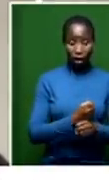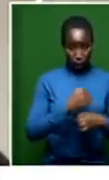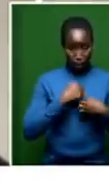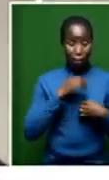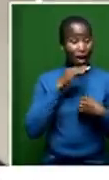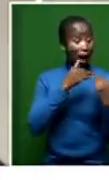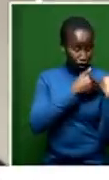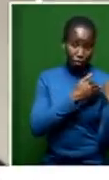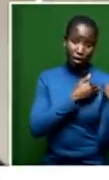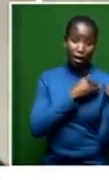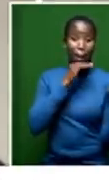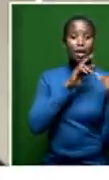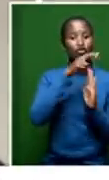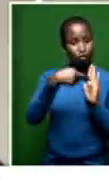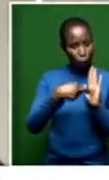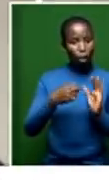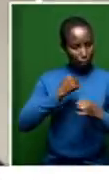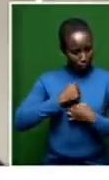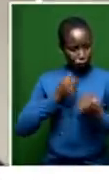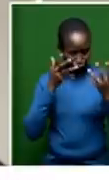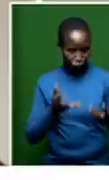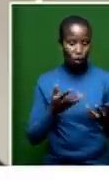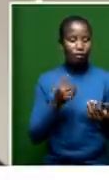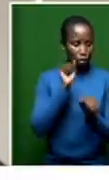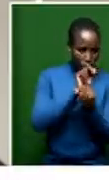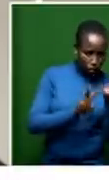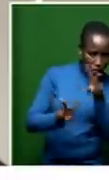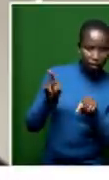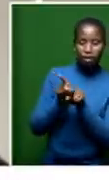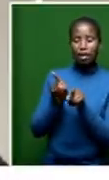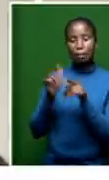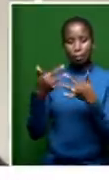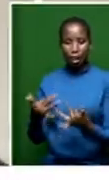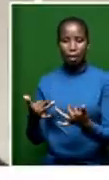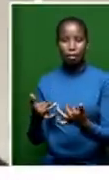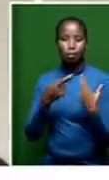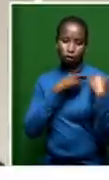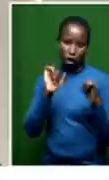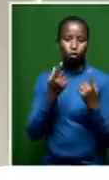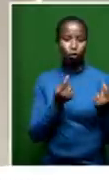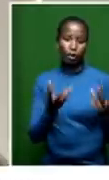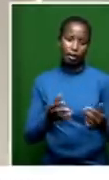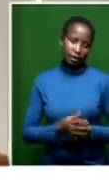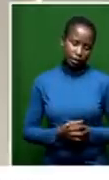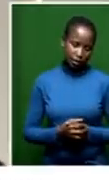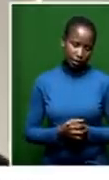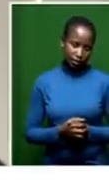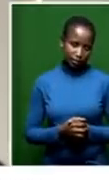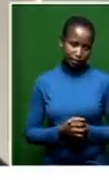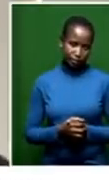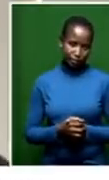accountability. It's our role as oversight body and as Parliament to do this. There is no amount